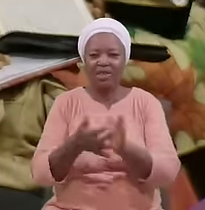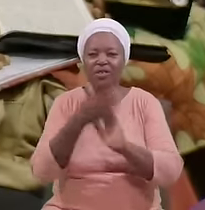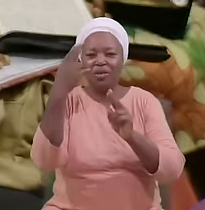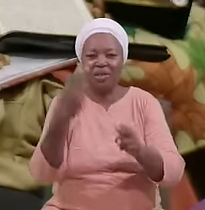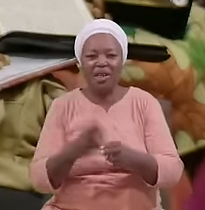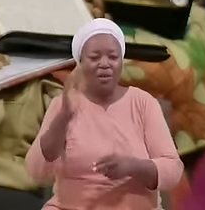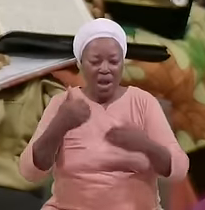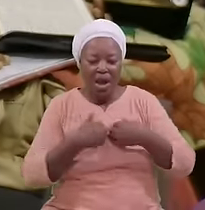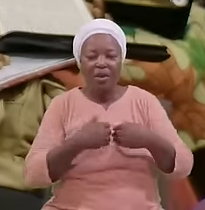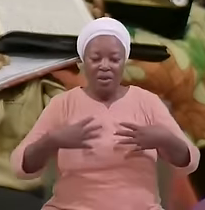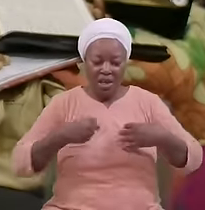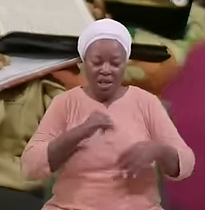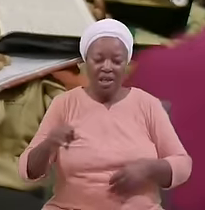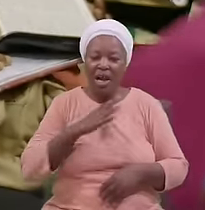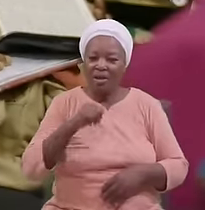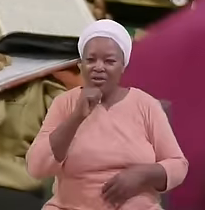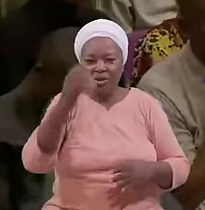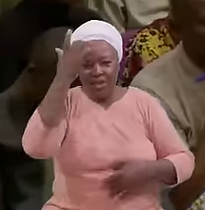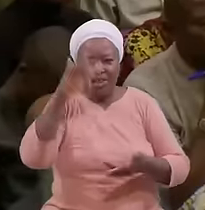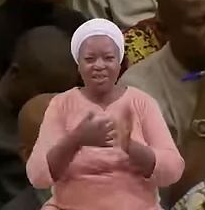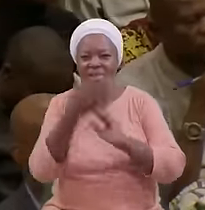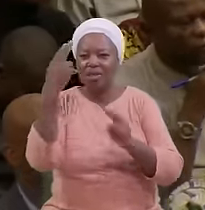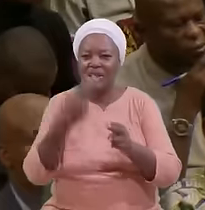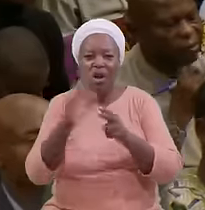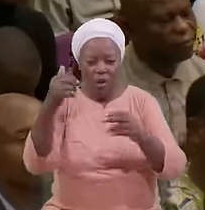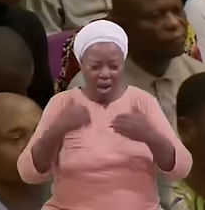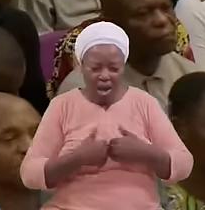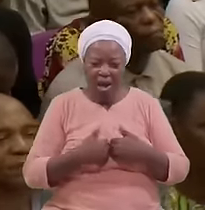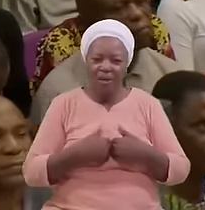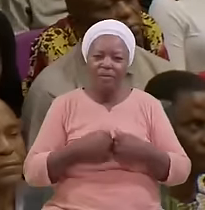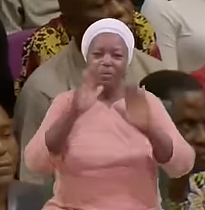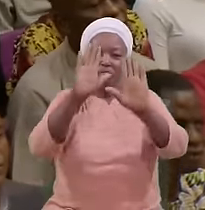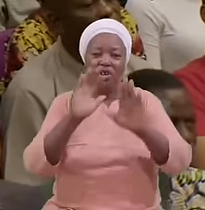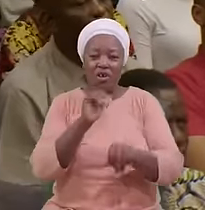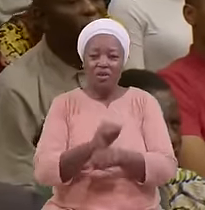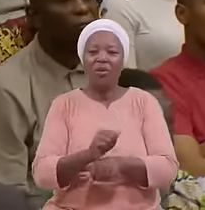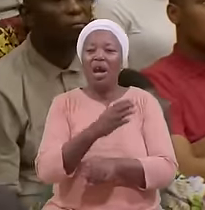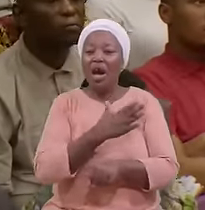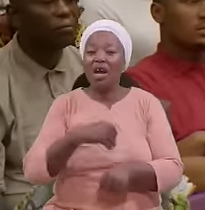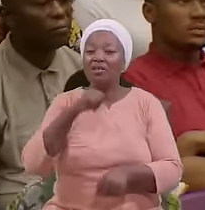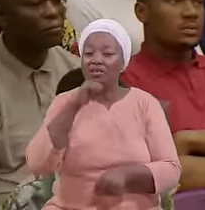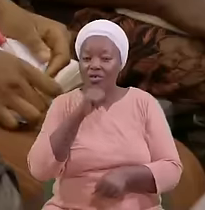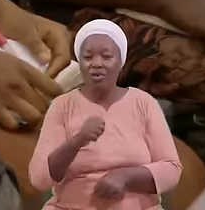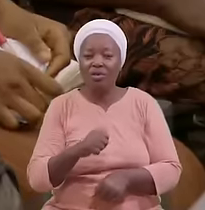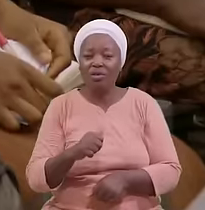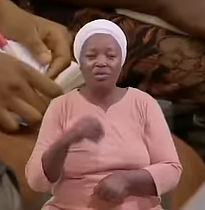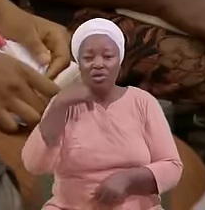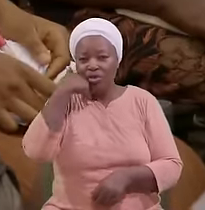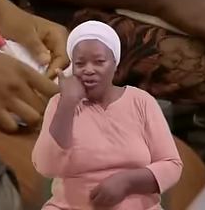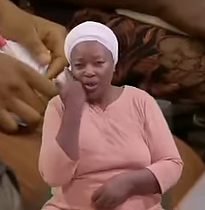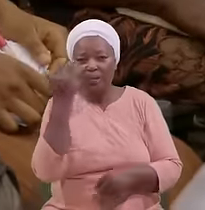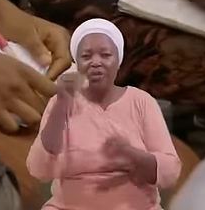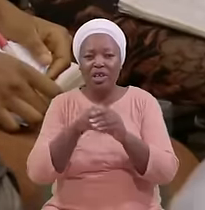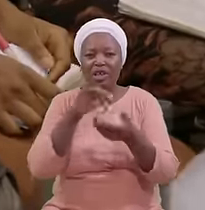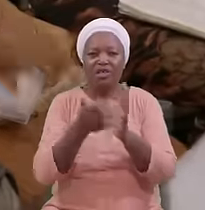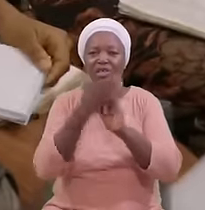Yeah. Will have healing and not sickness. Yeah. Will have miracle and not misery, in